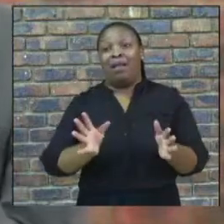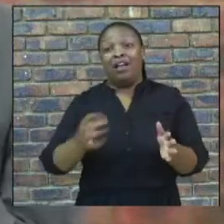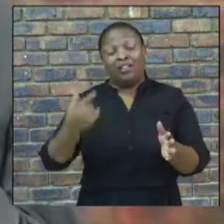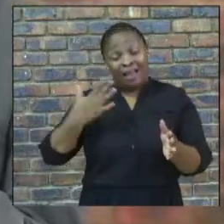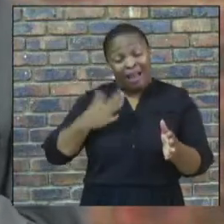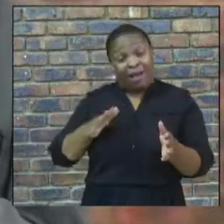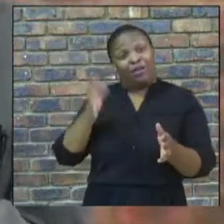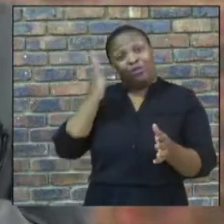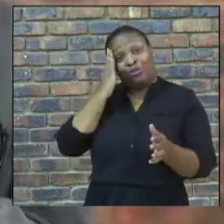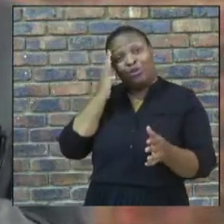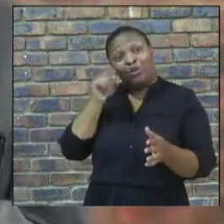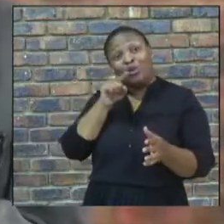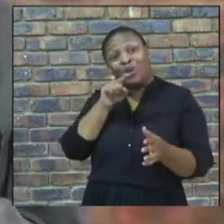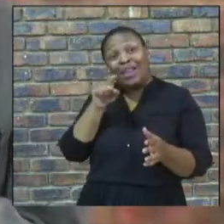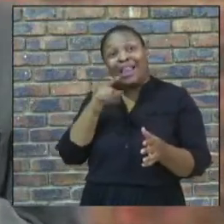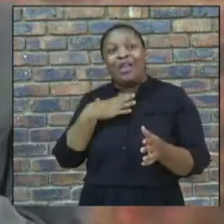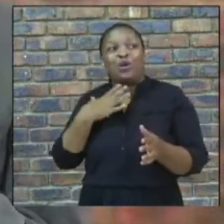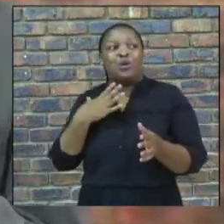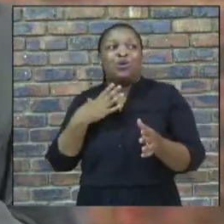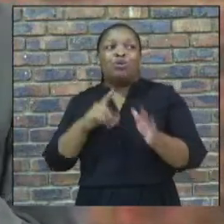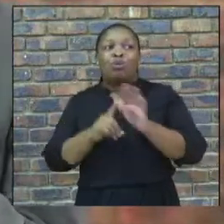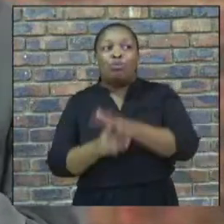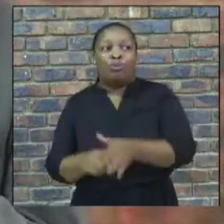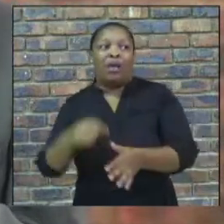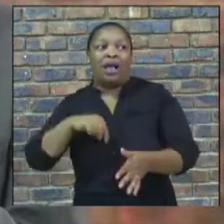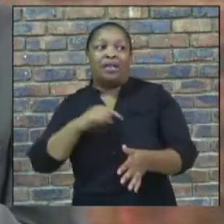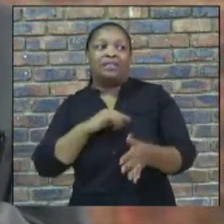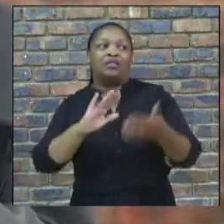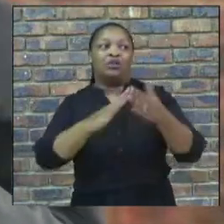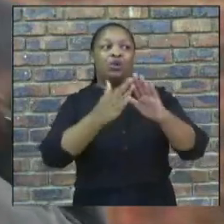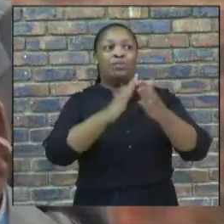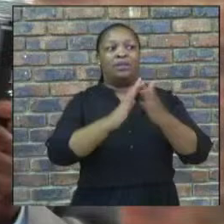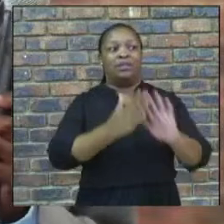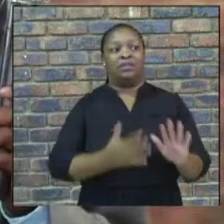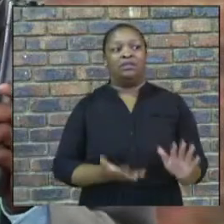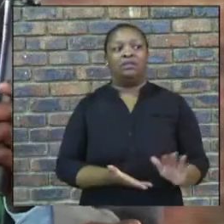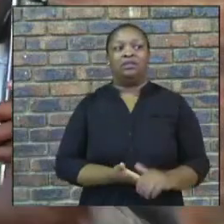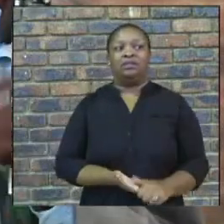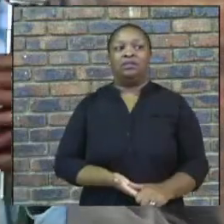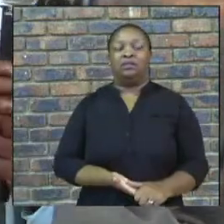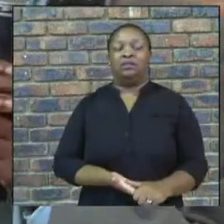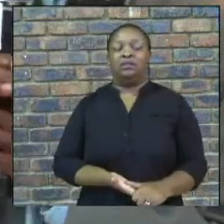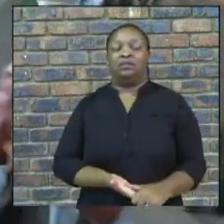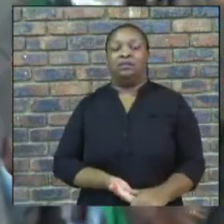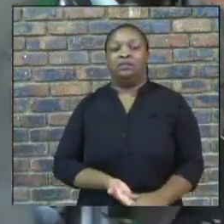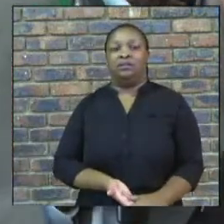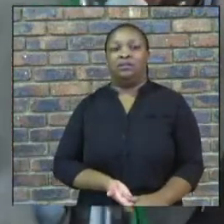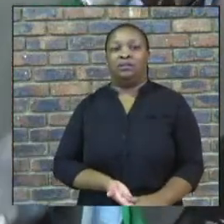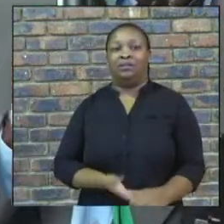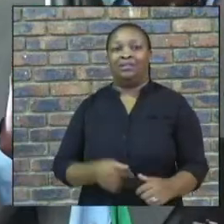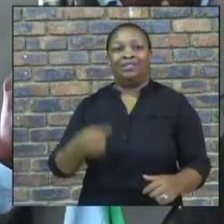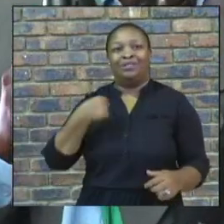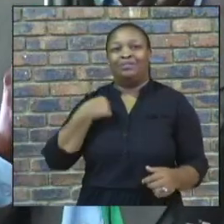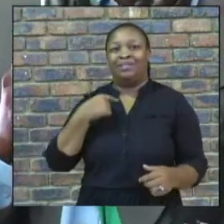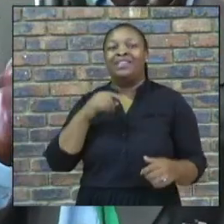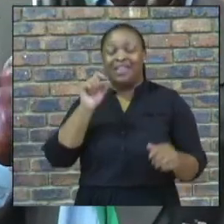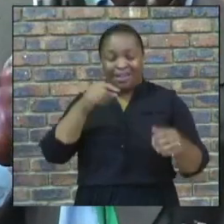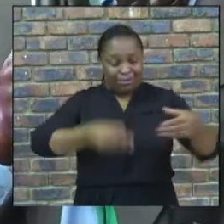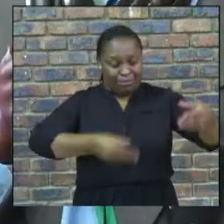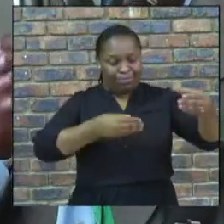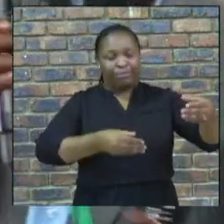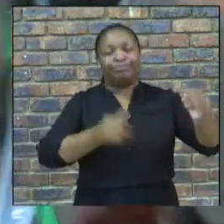undermining the communities whilst you are preparing such documents. To me, it's a good